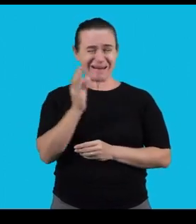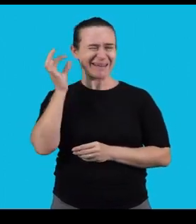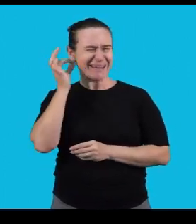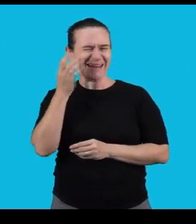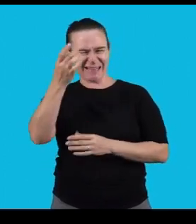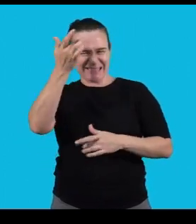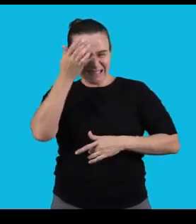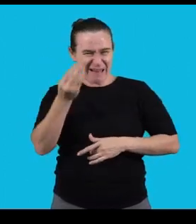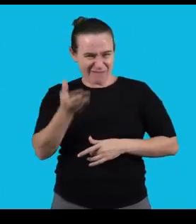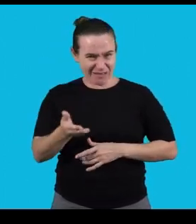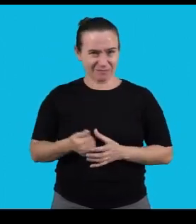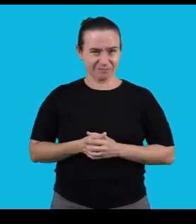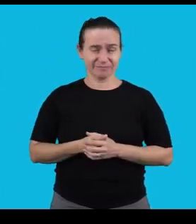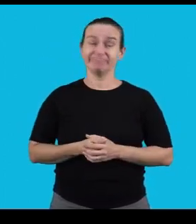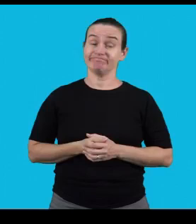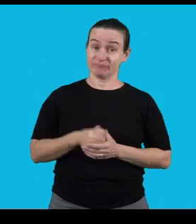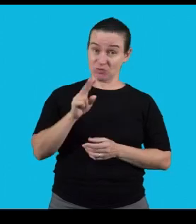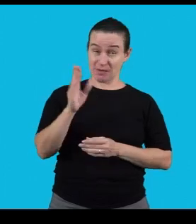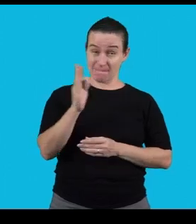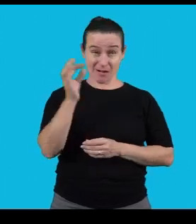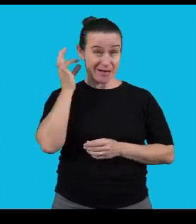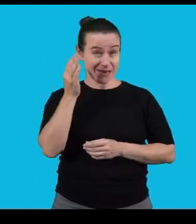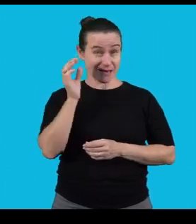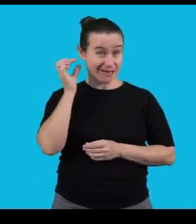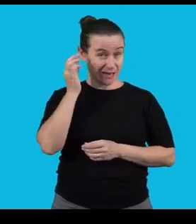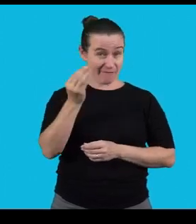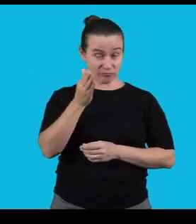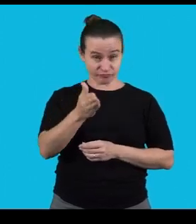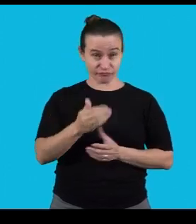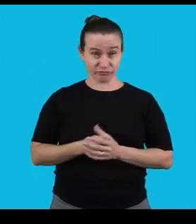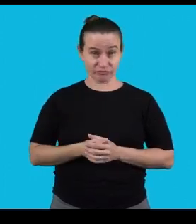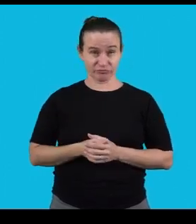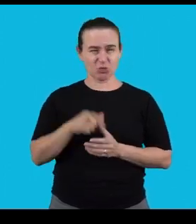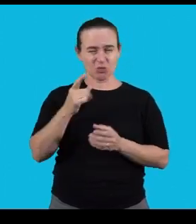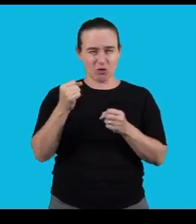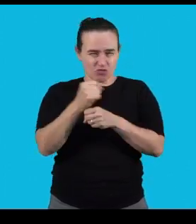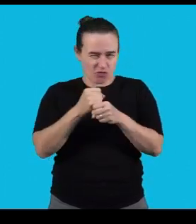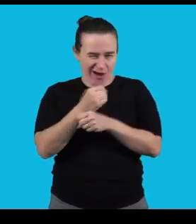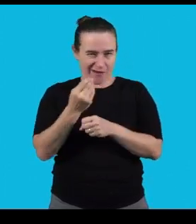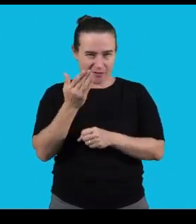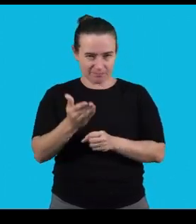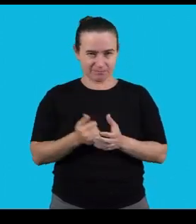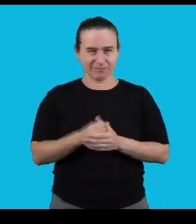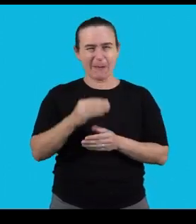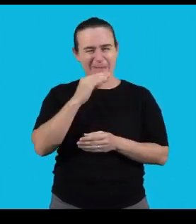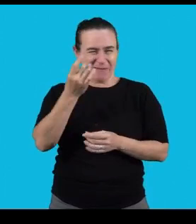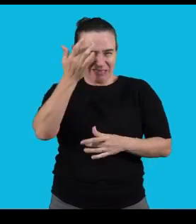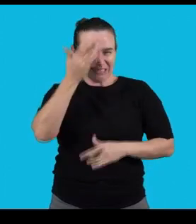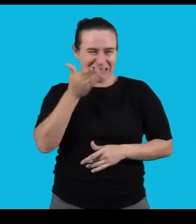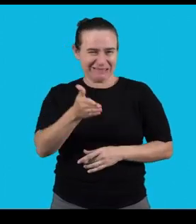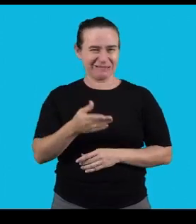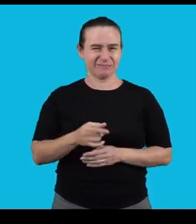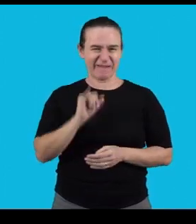with middle ear infection. Here's the middle ear, and it's quite gray, so